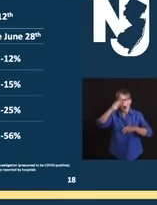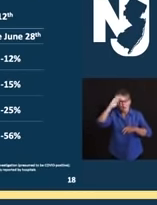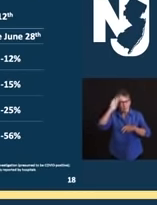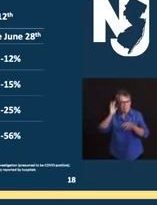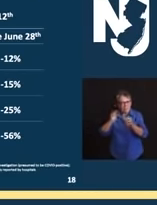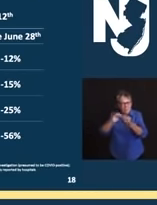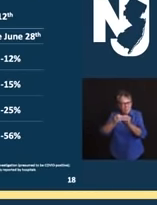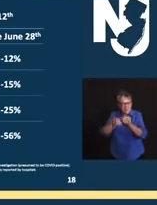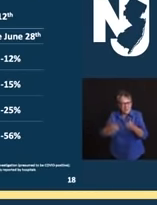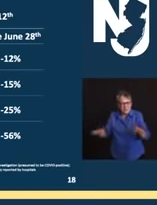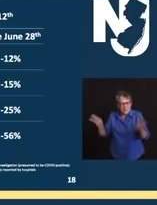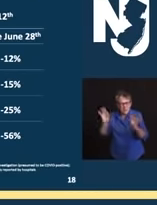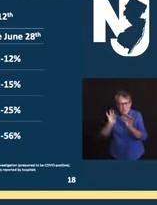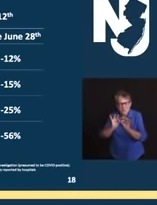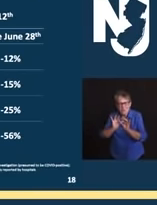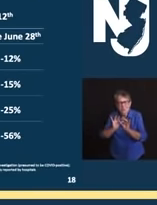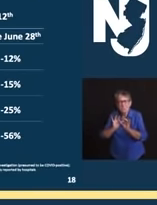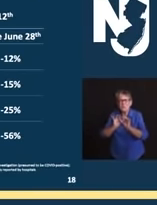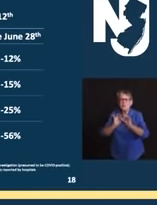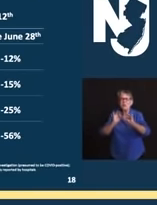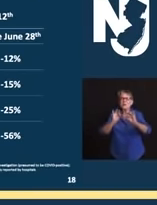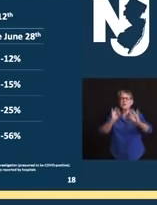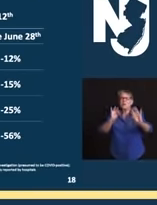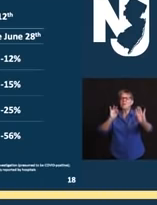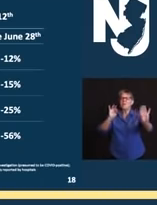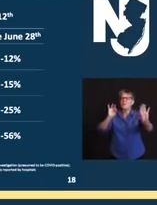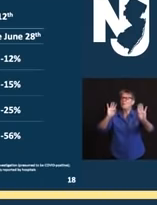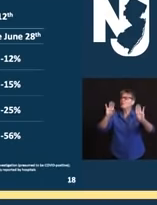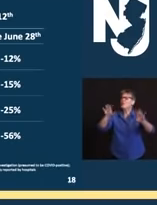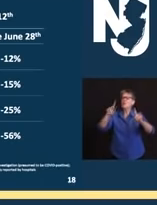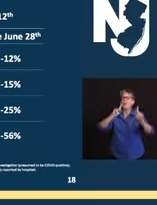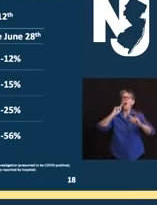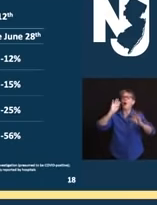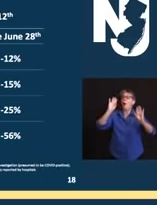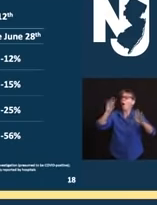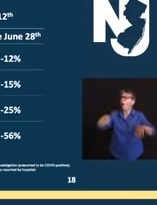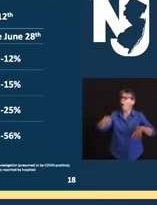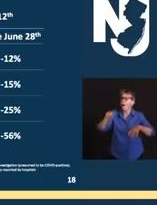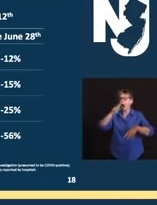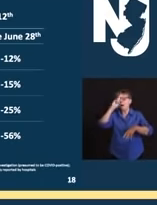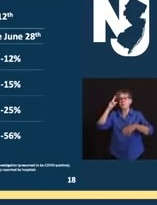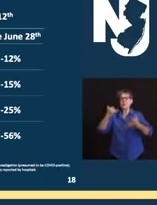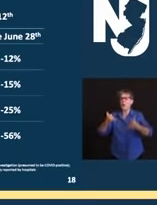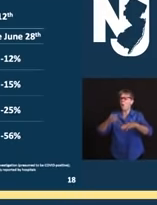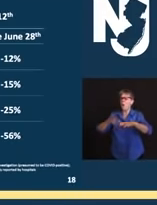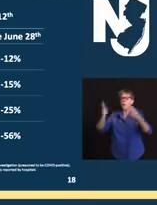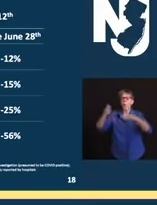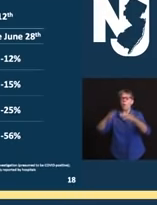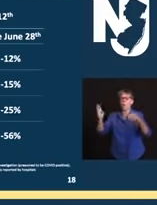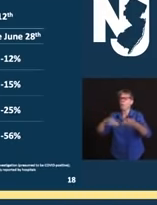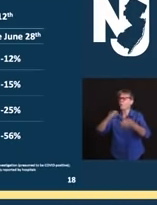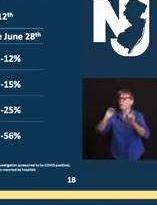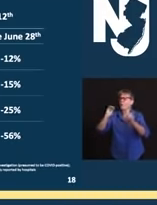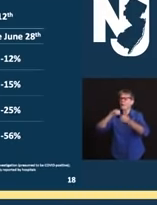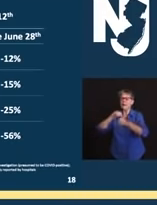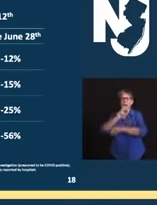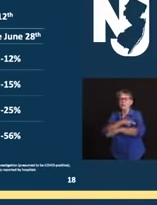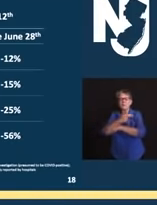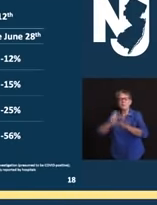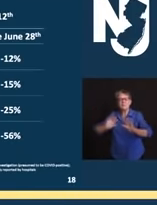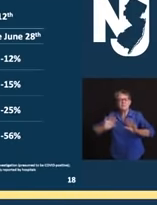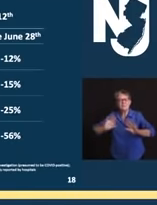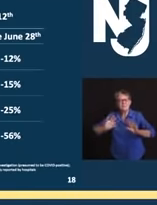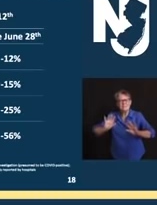we need to reopen everything right now. There was a protest at our house on Saturday, burn your mask. Not sure what